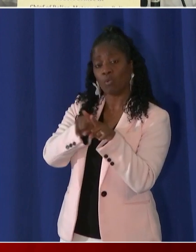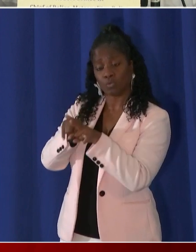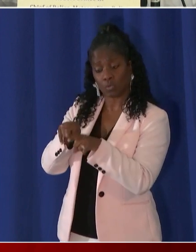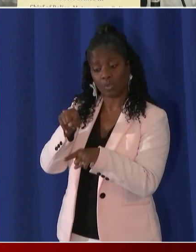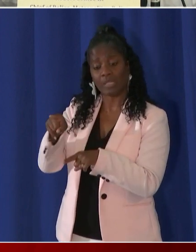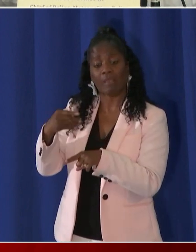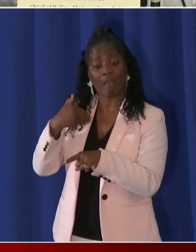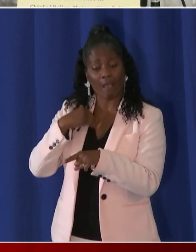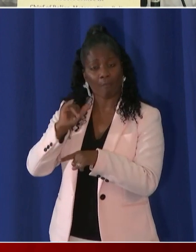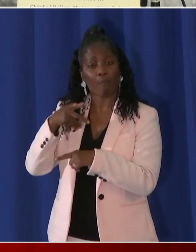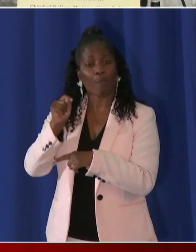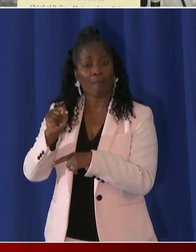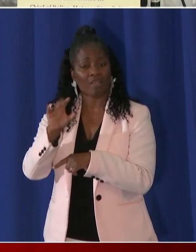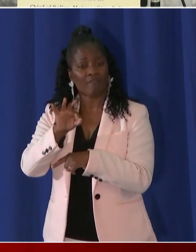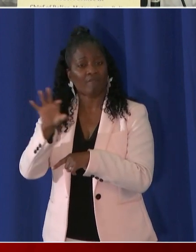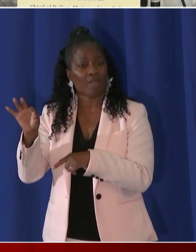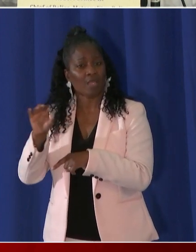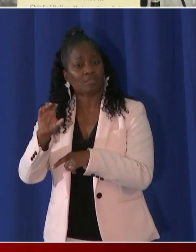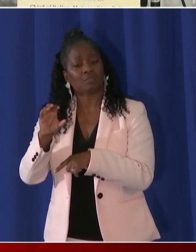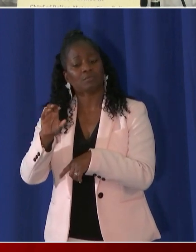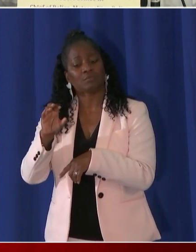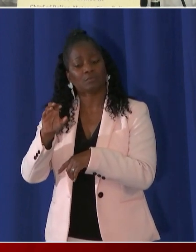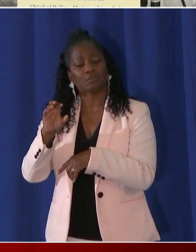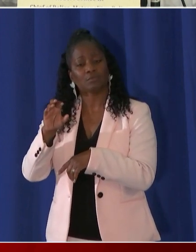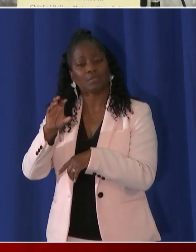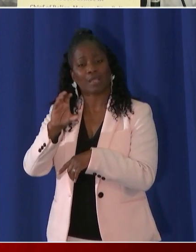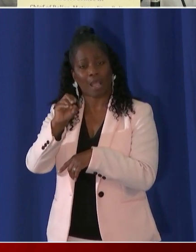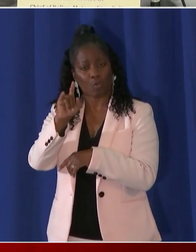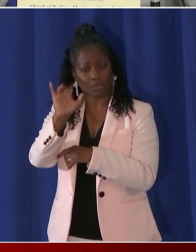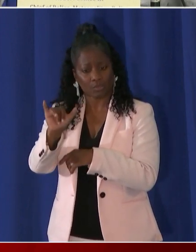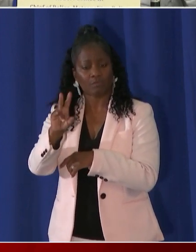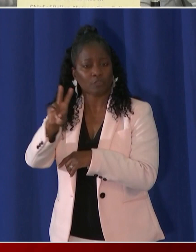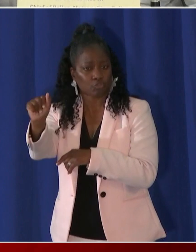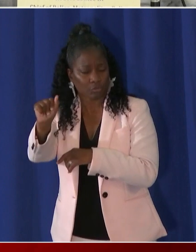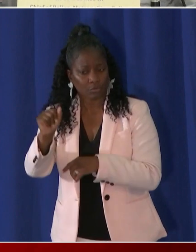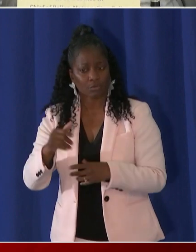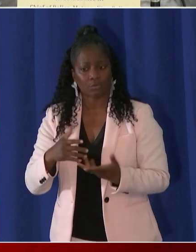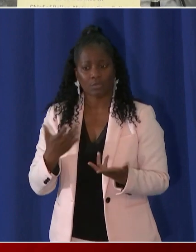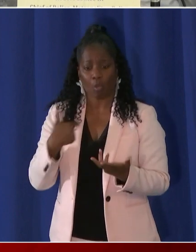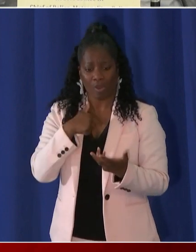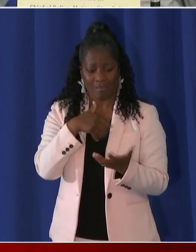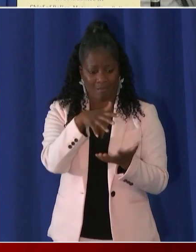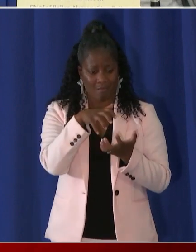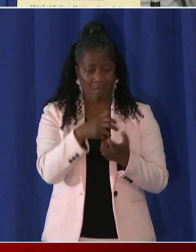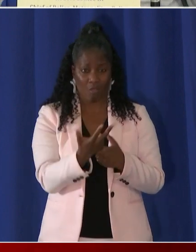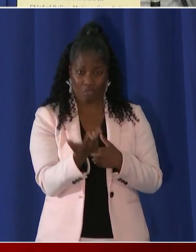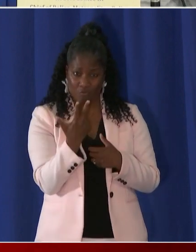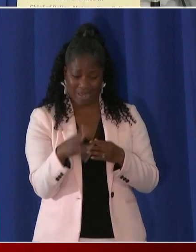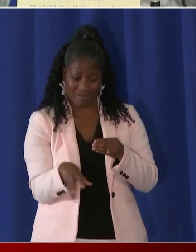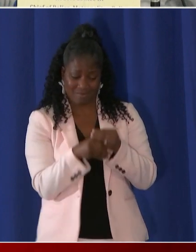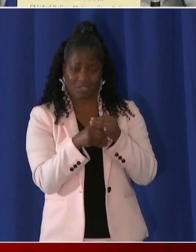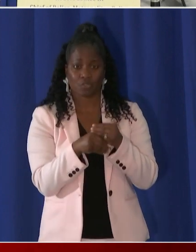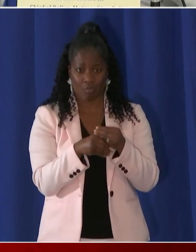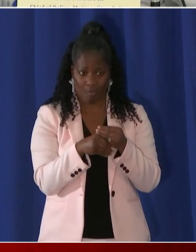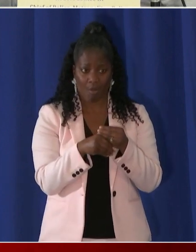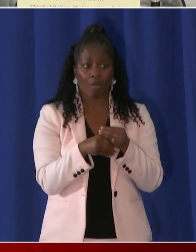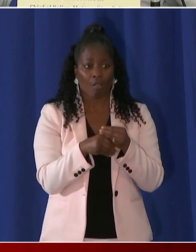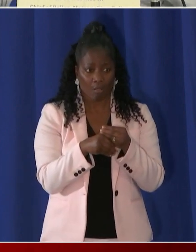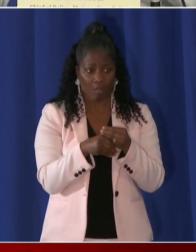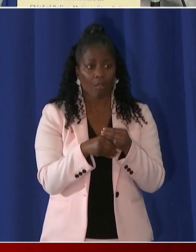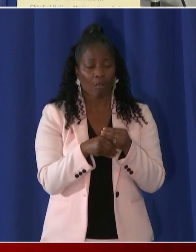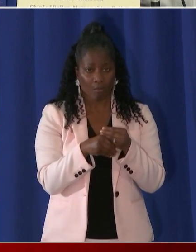an apartment in Fairfax County, Virginia, where we recovered 3 additional constructs